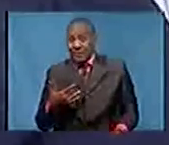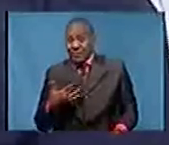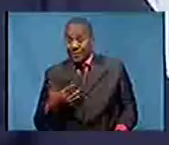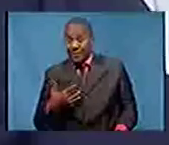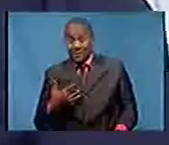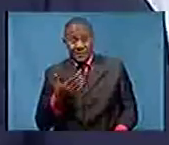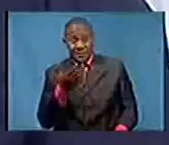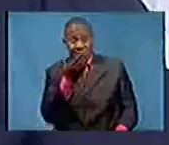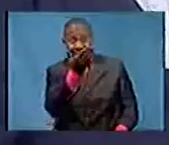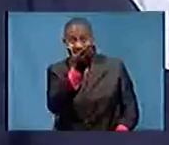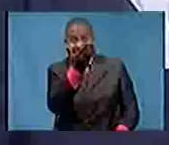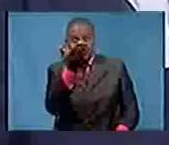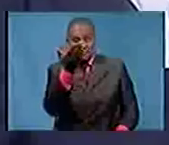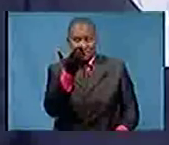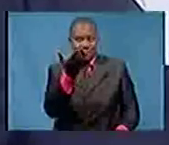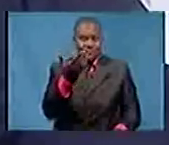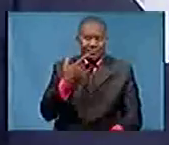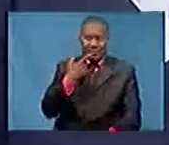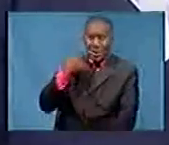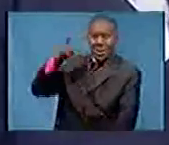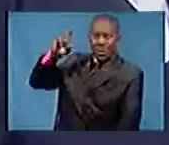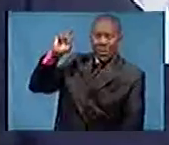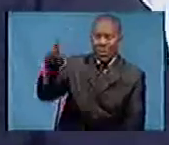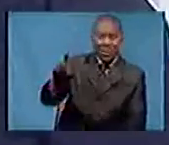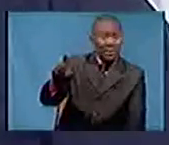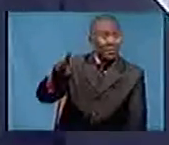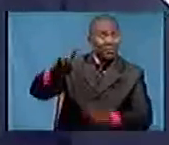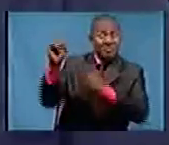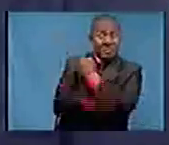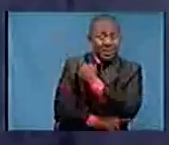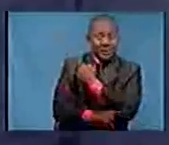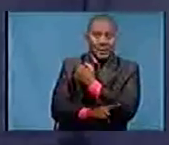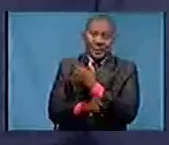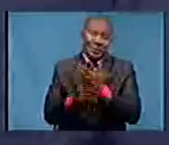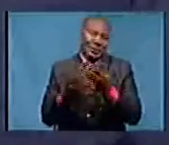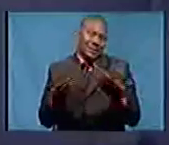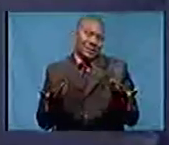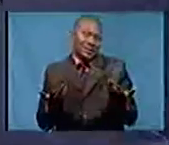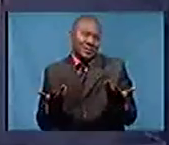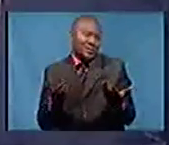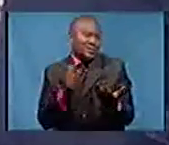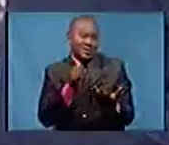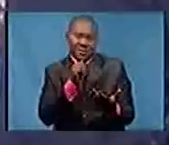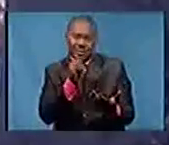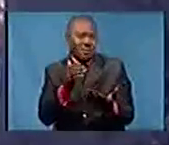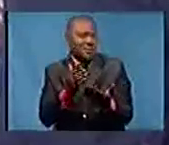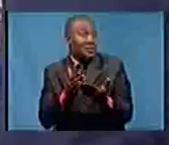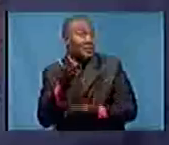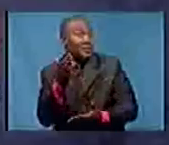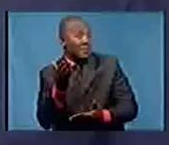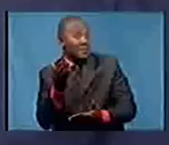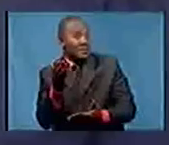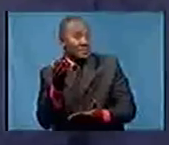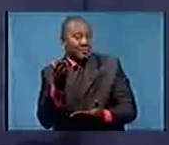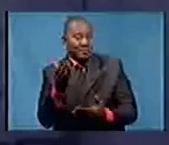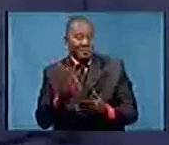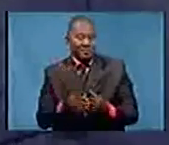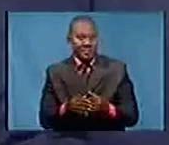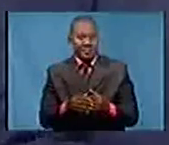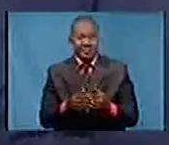of your court to impose a custodial sentence might not augur well in view of